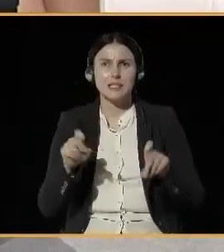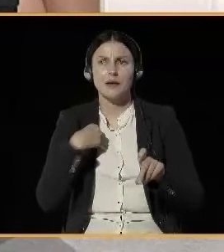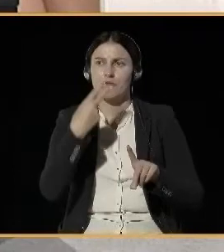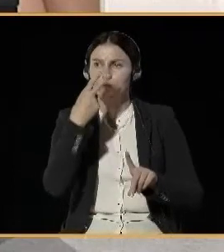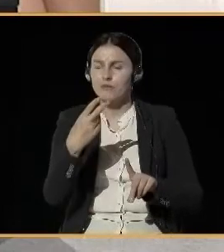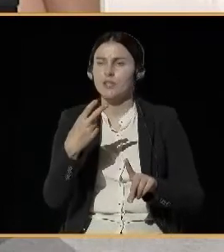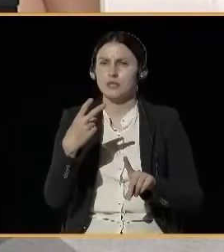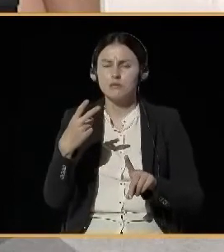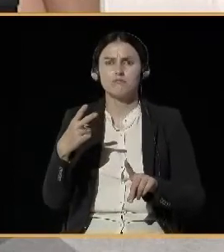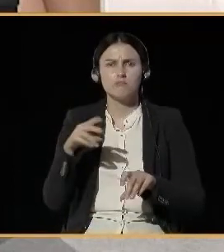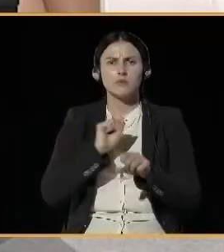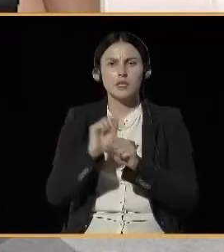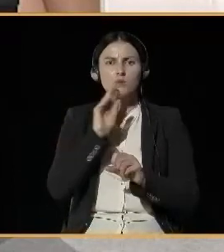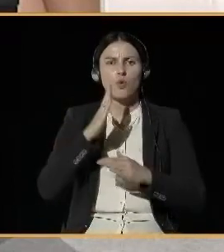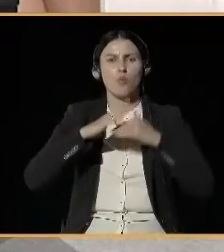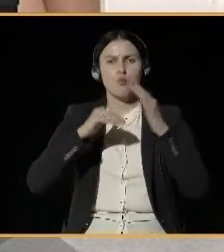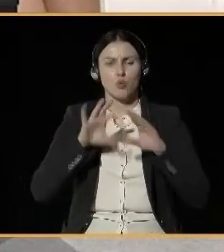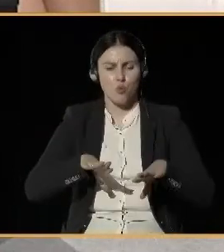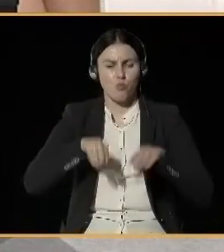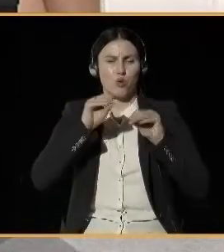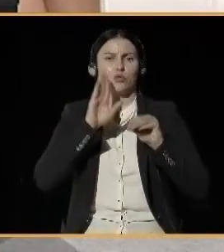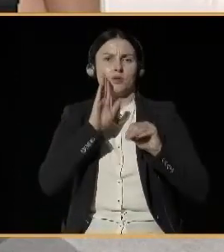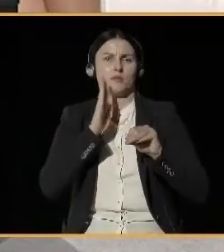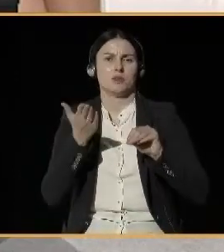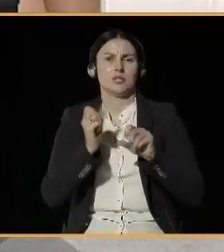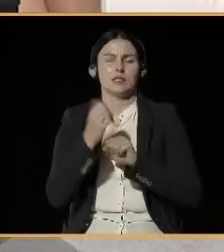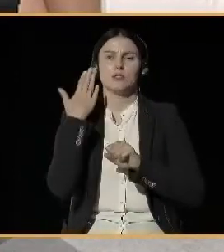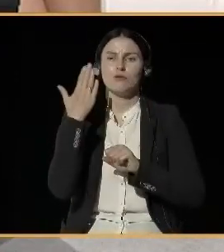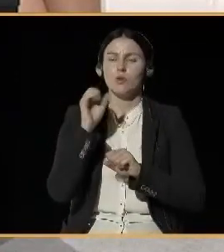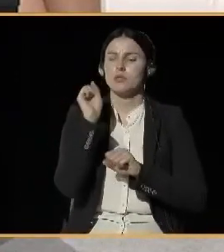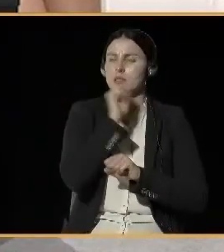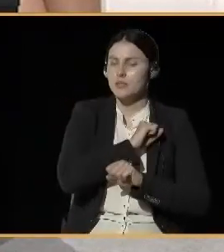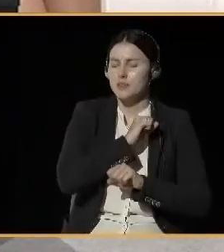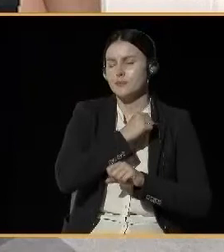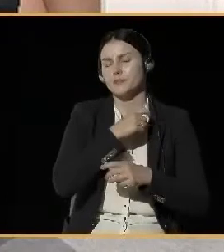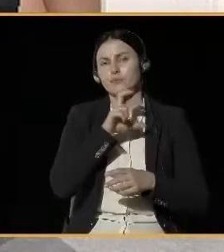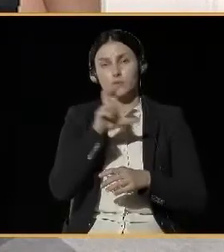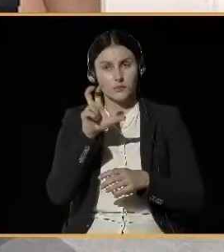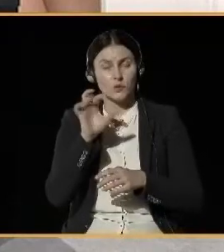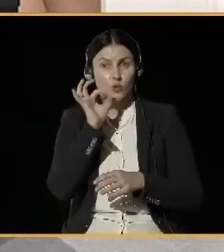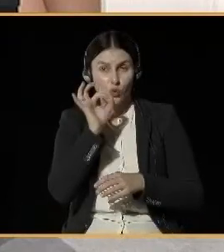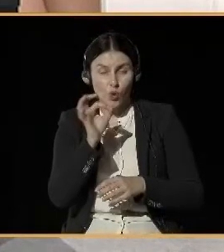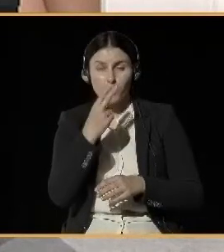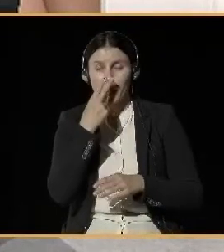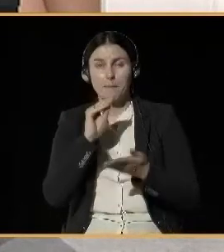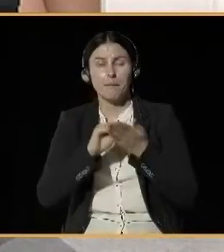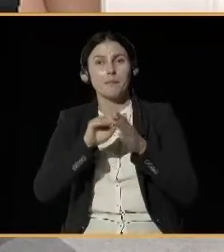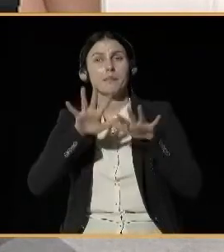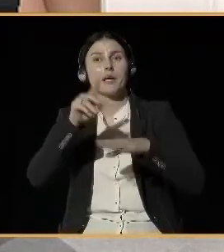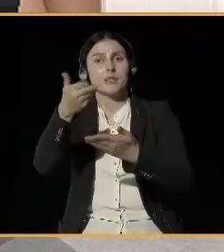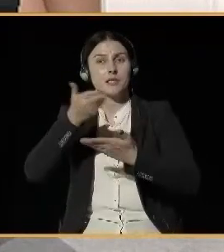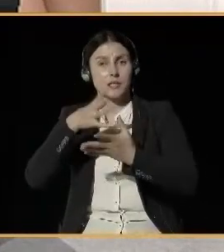In Poland, senior volunteering starts being noticed, starts being actually perceived. We are obviously building